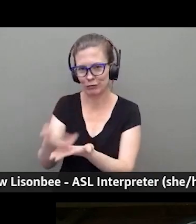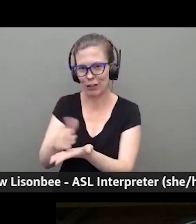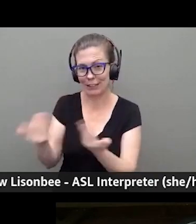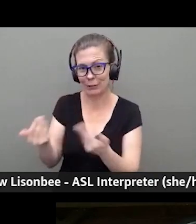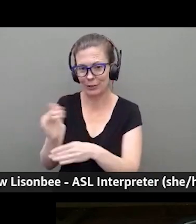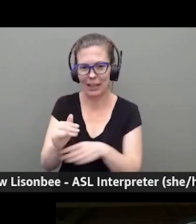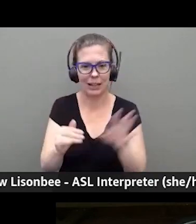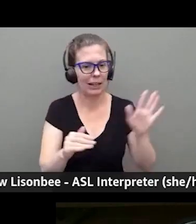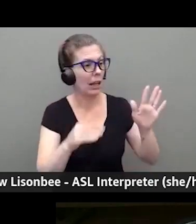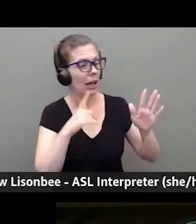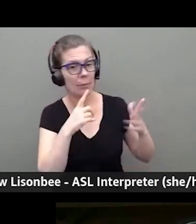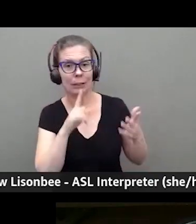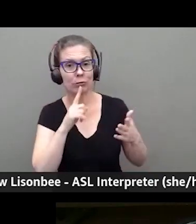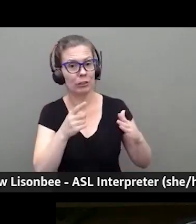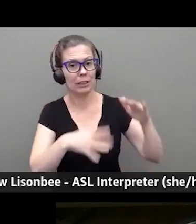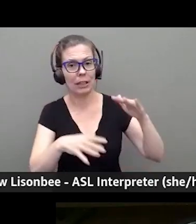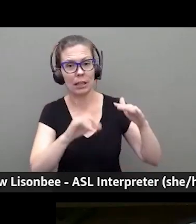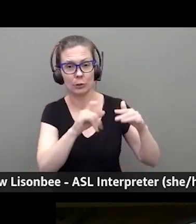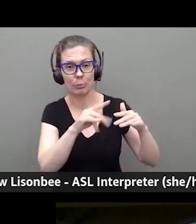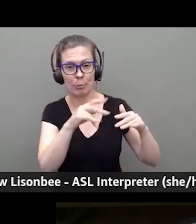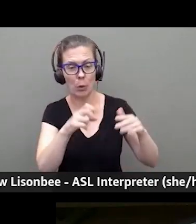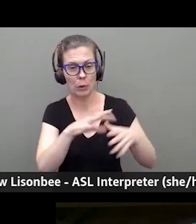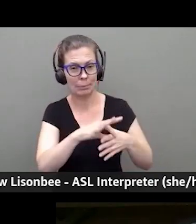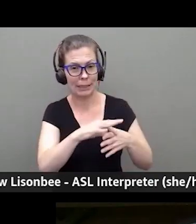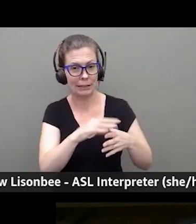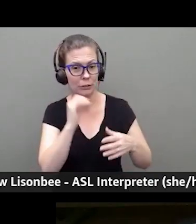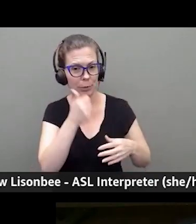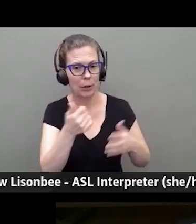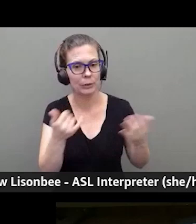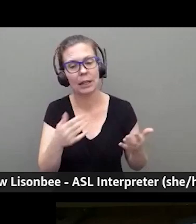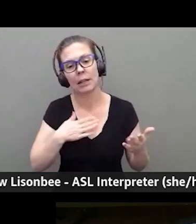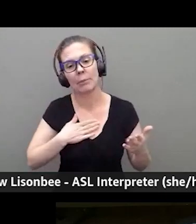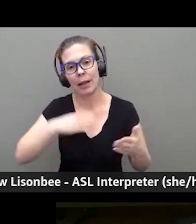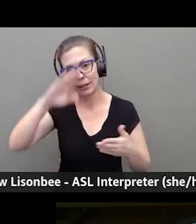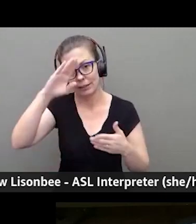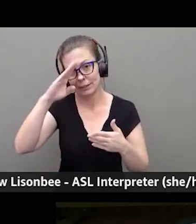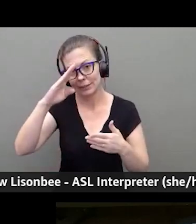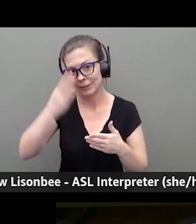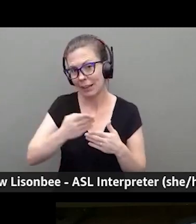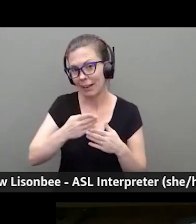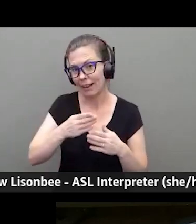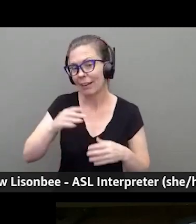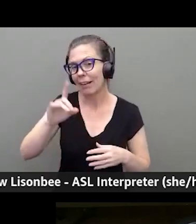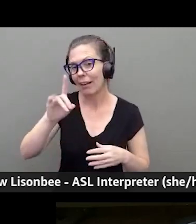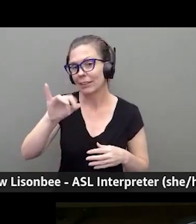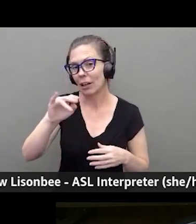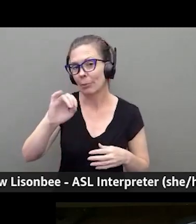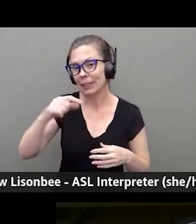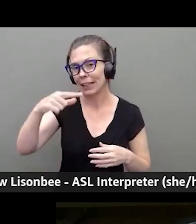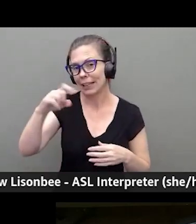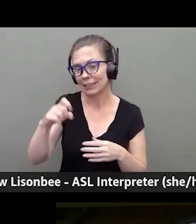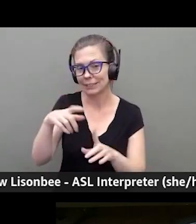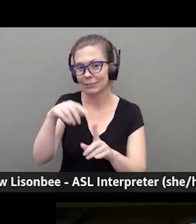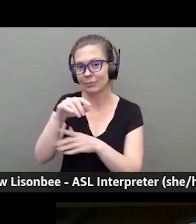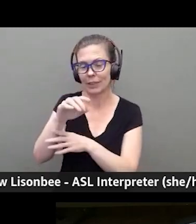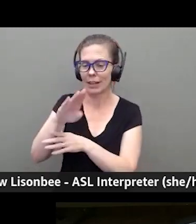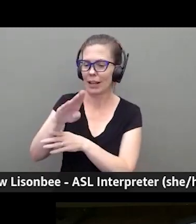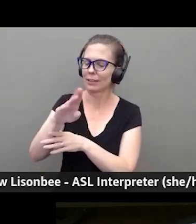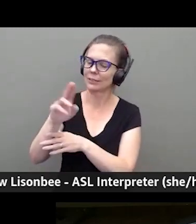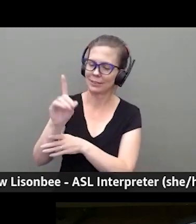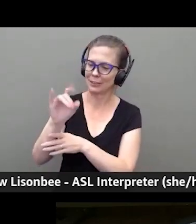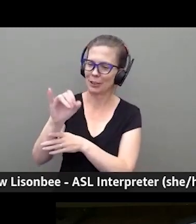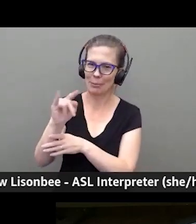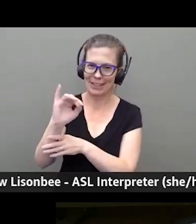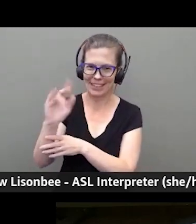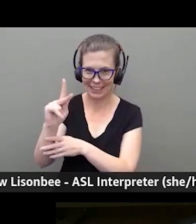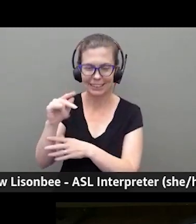actually smoking some meat tomorrow. Today is Dominic Sharp, my son, his 16th birthday today. So we're going to have a nice party tomorrow and